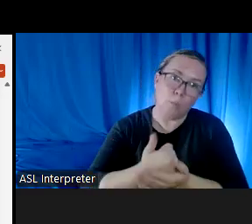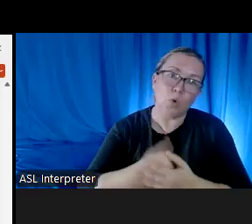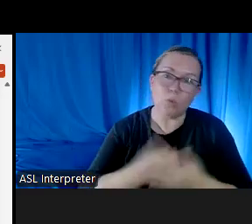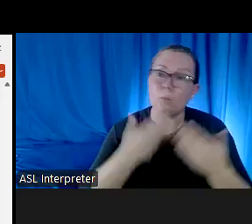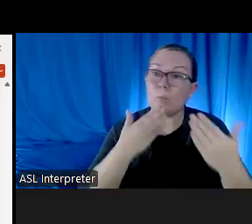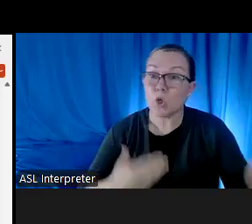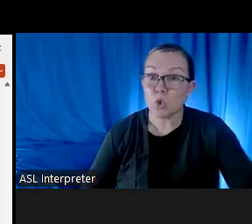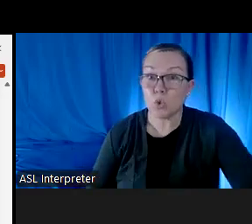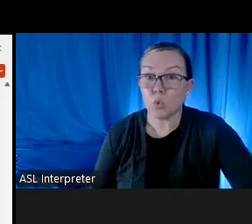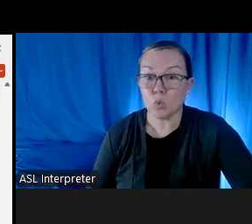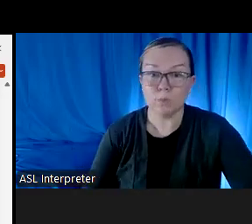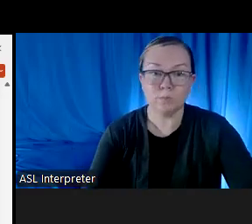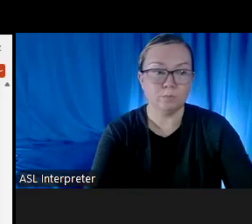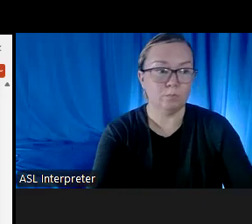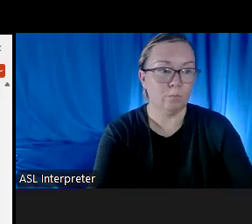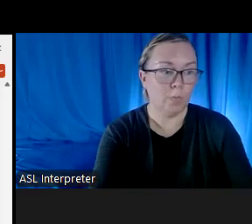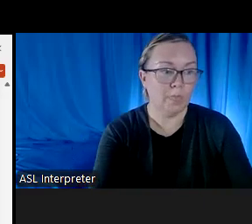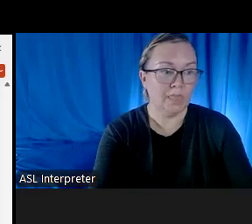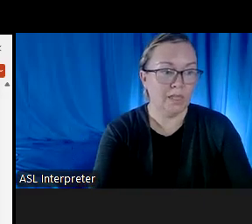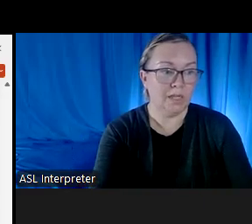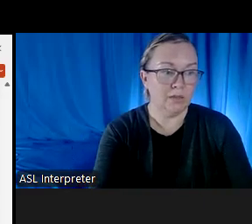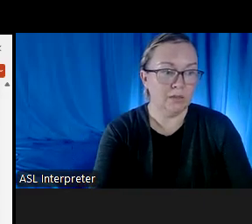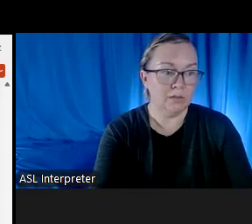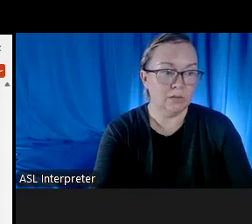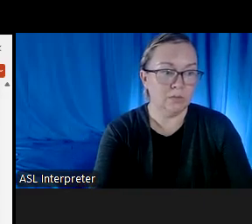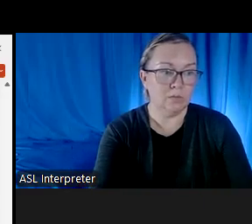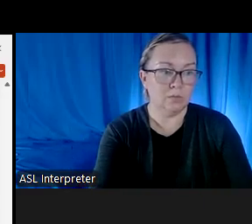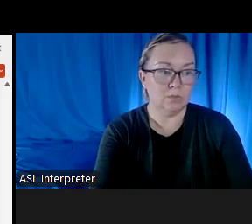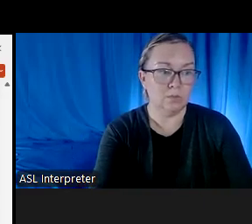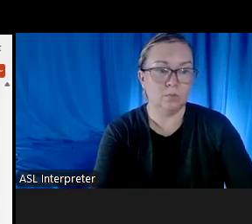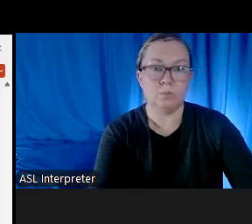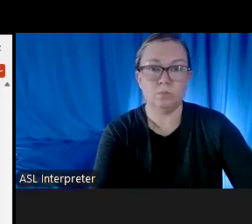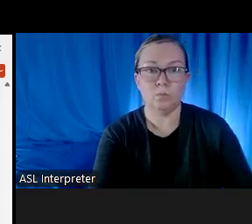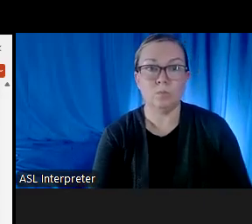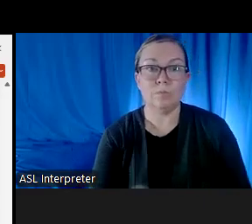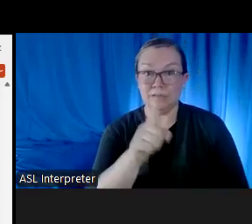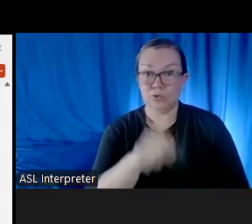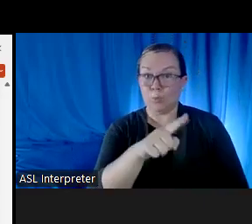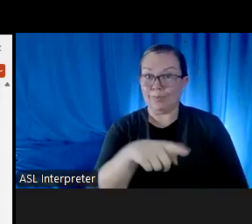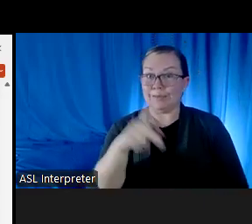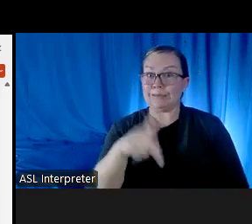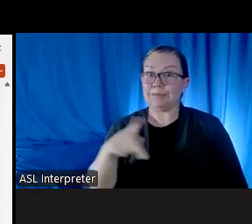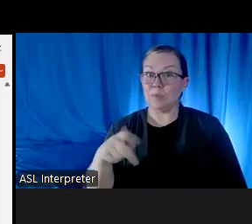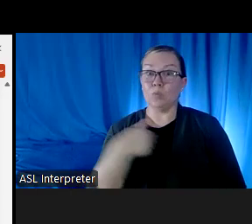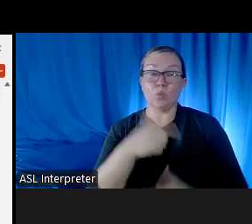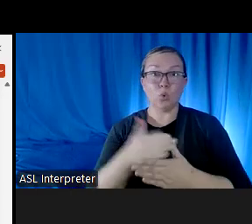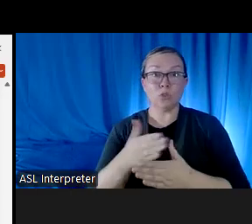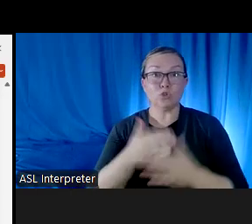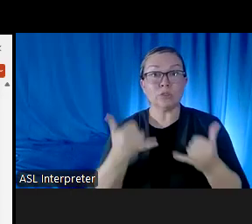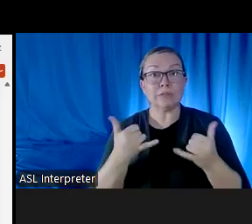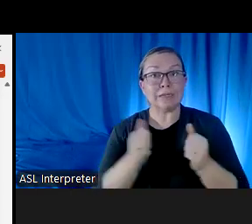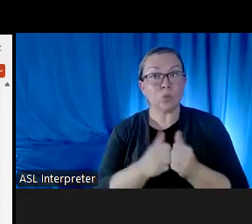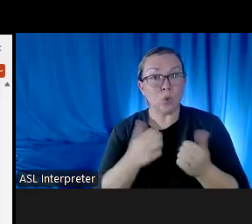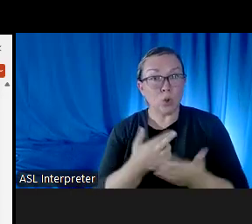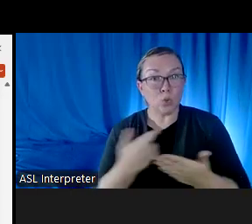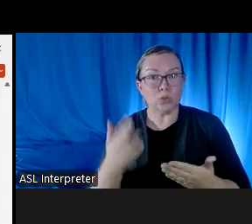you. Thank you, Emily. And this PowerPoint that we're sharing today with the resources